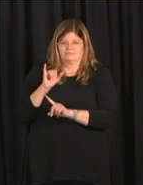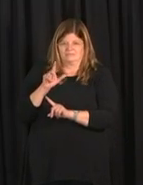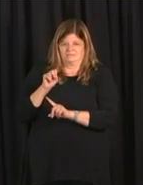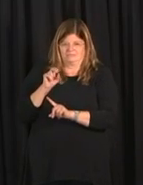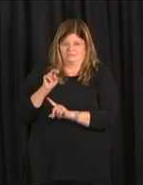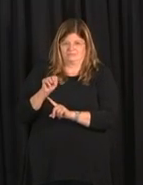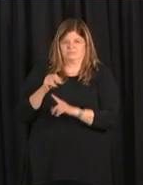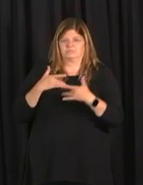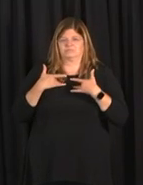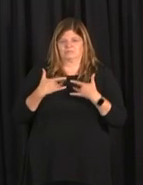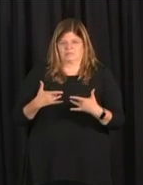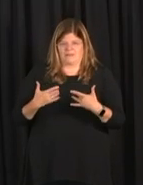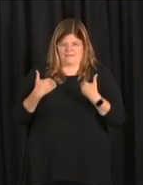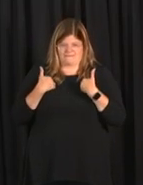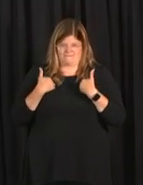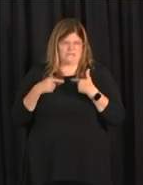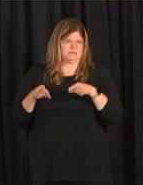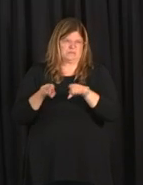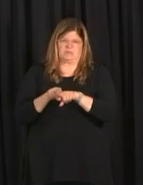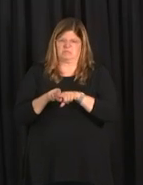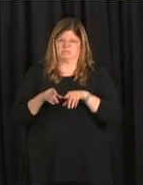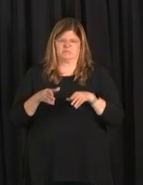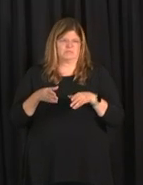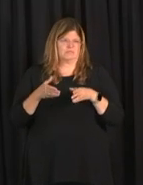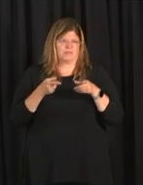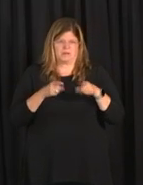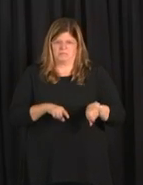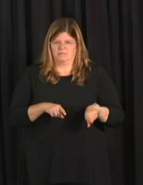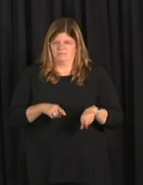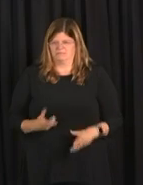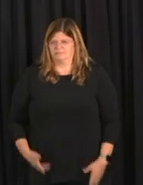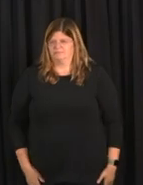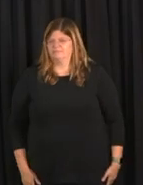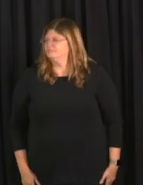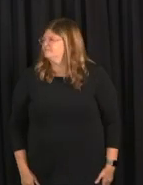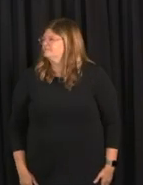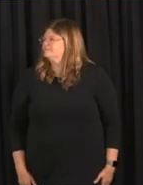will likely be how we will proceed in this case too.